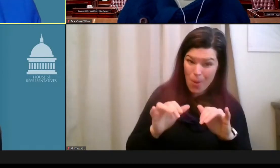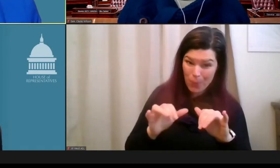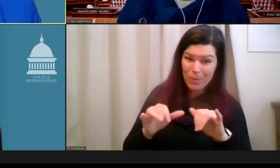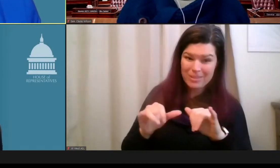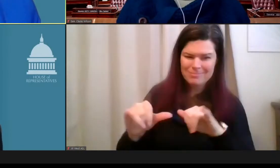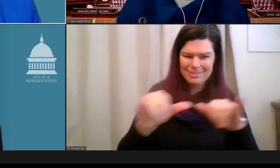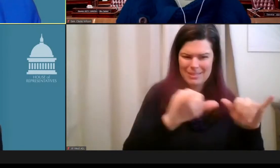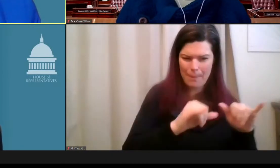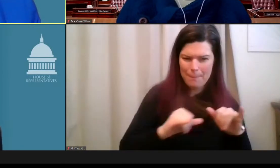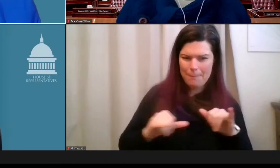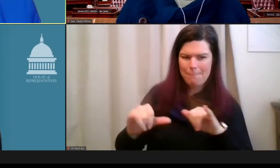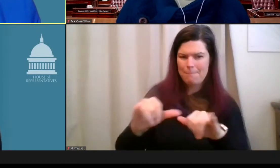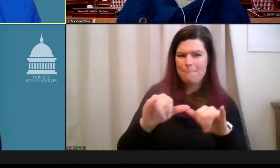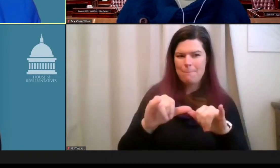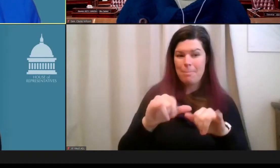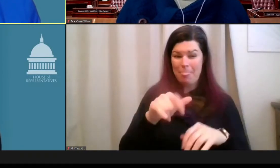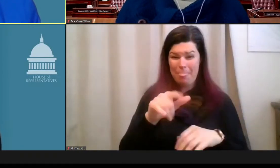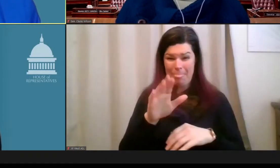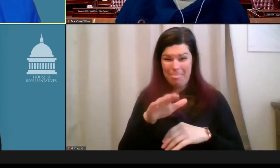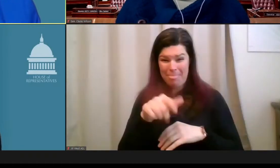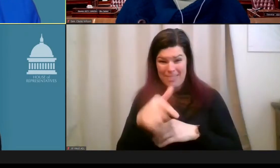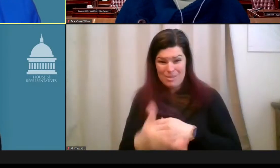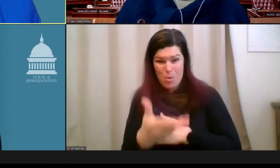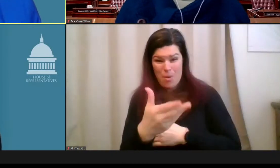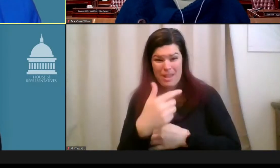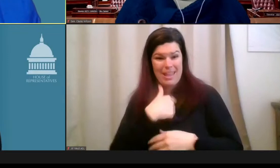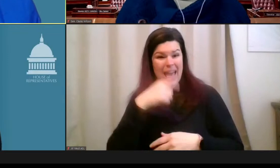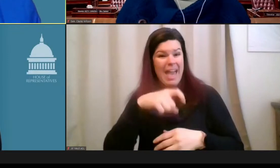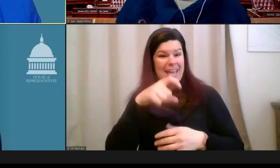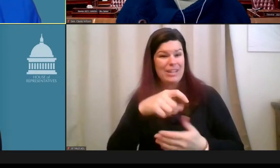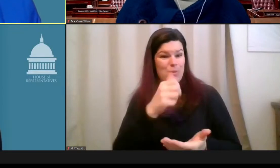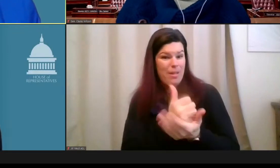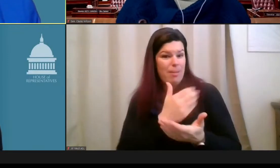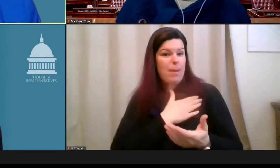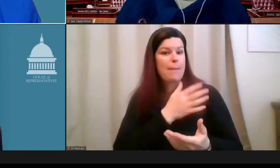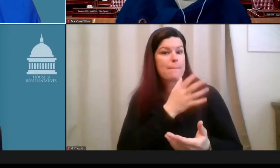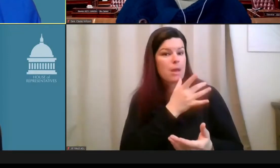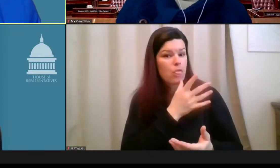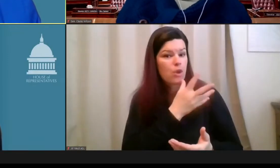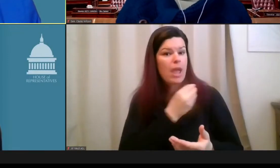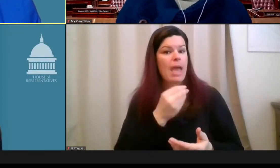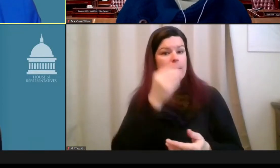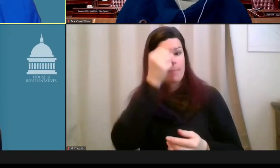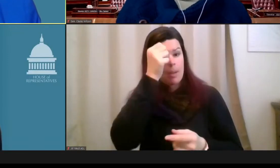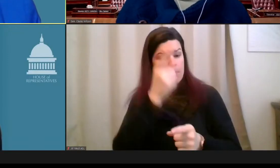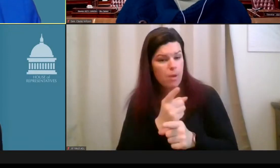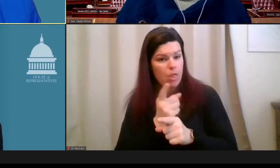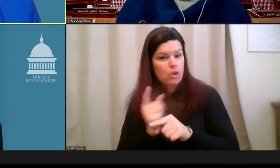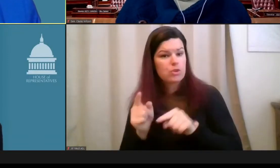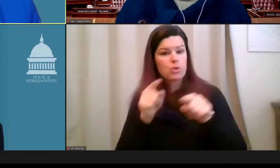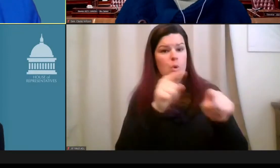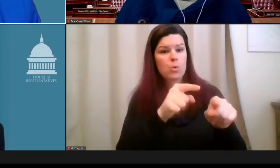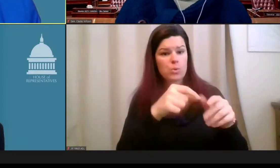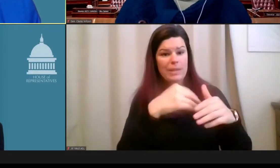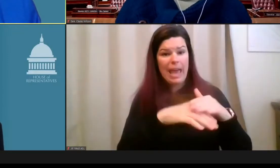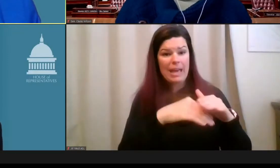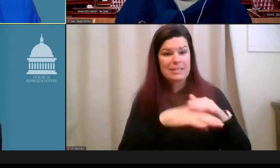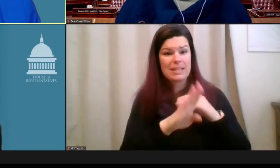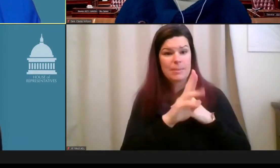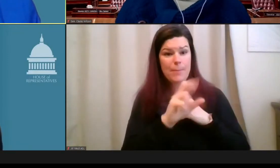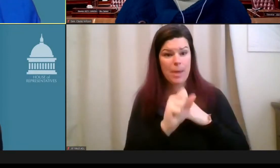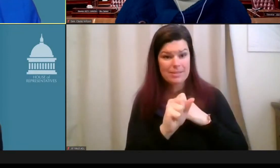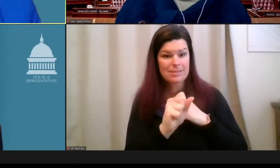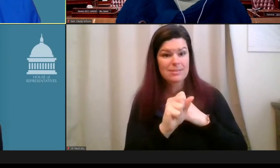morning I had to help my mother and my brother get to the access bus so they could get to dialysis. And I'm so thankful that we